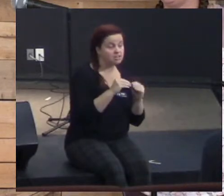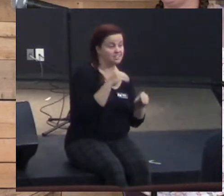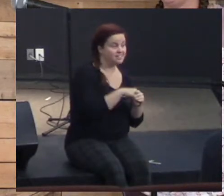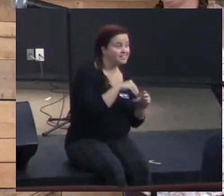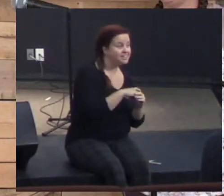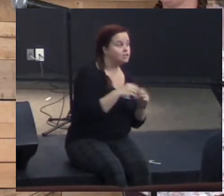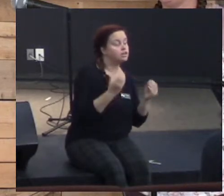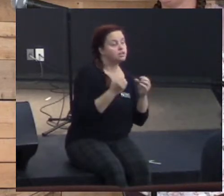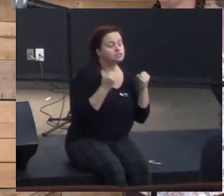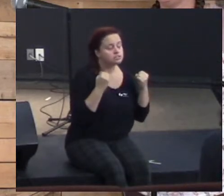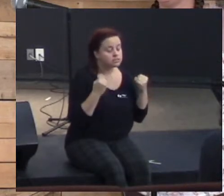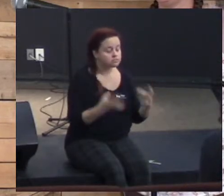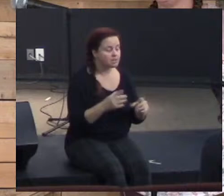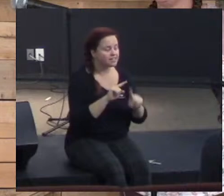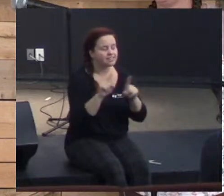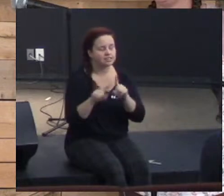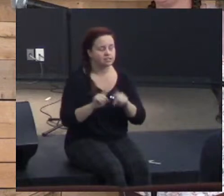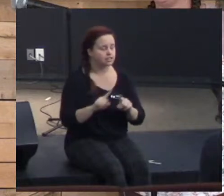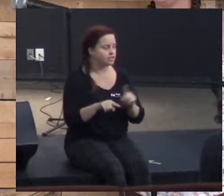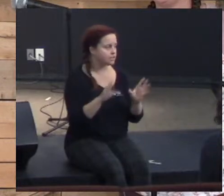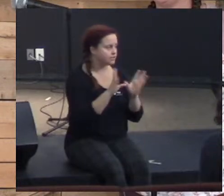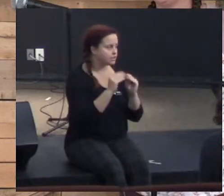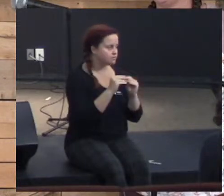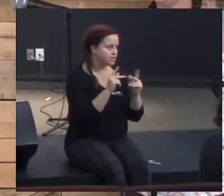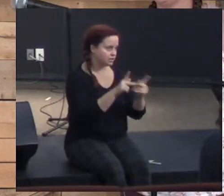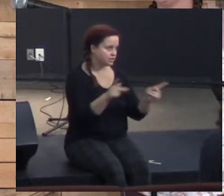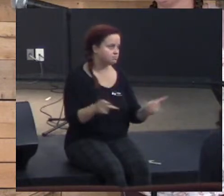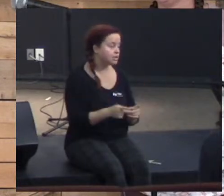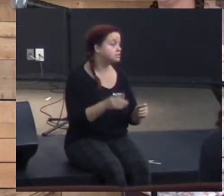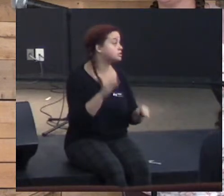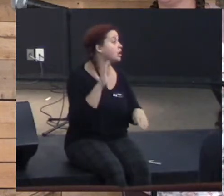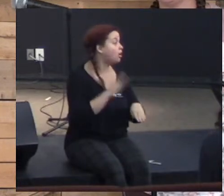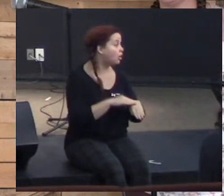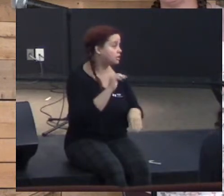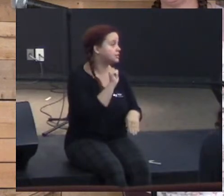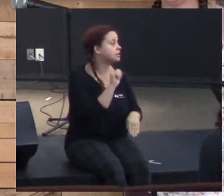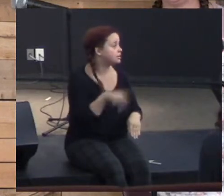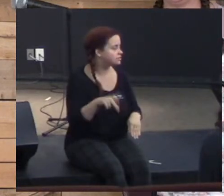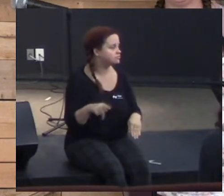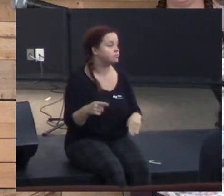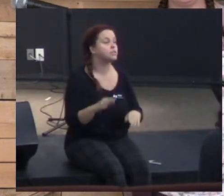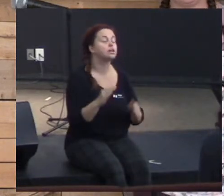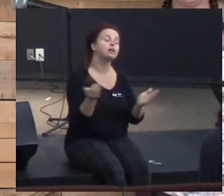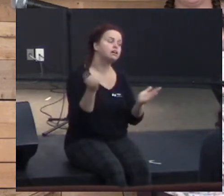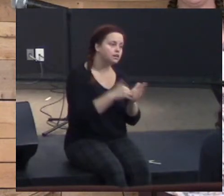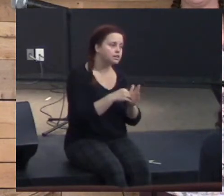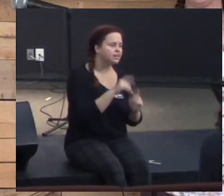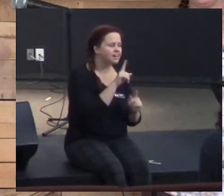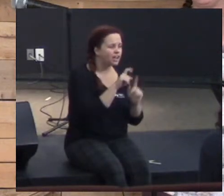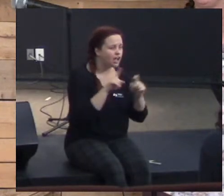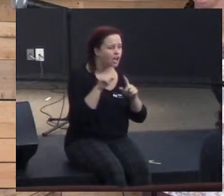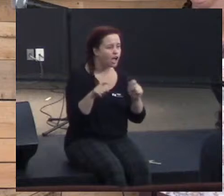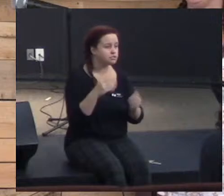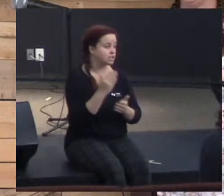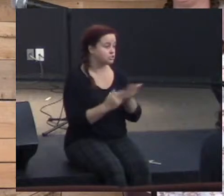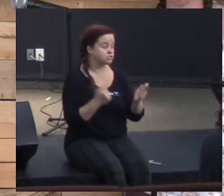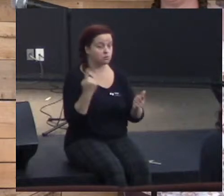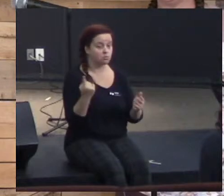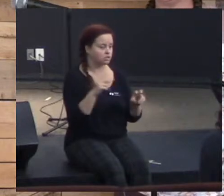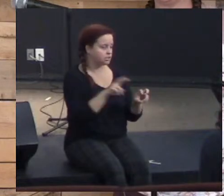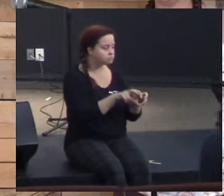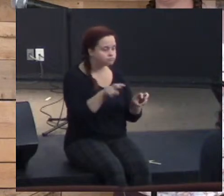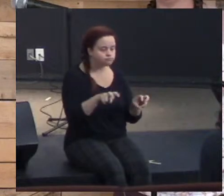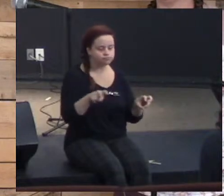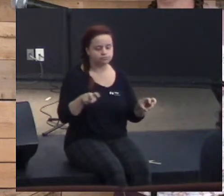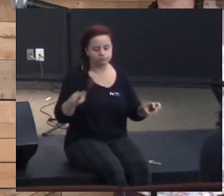on the app, on our website. And again, ask somebody around you, ask somebody if you go to a small group, they would know.